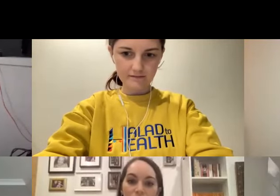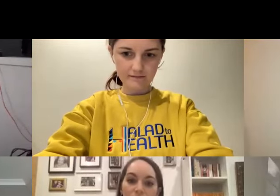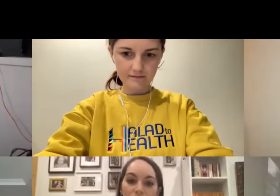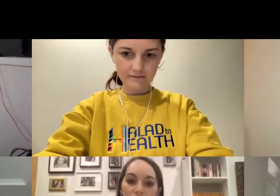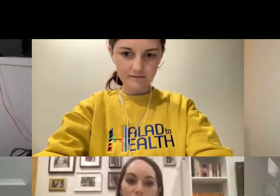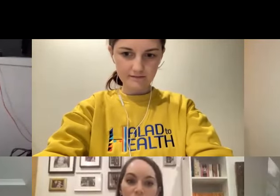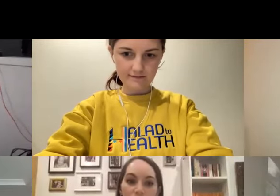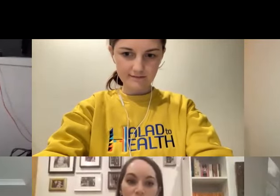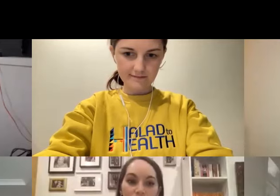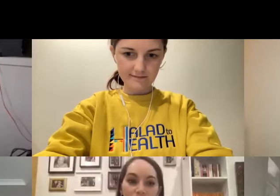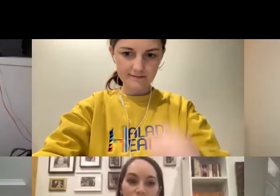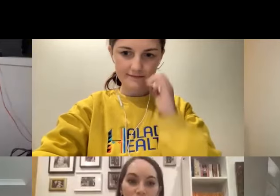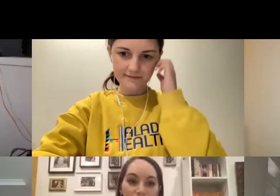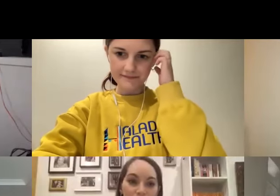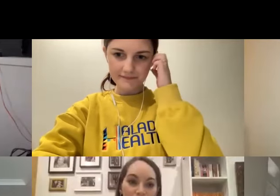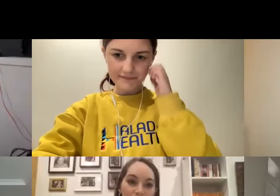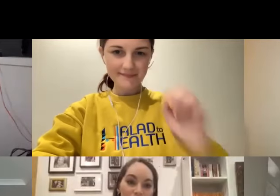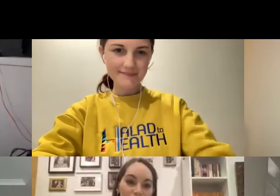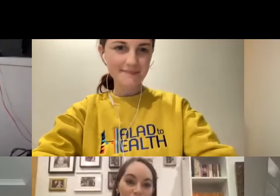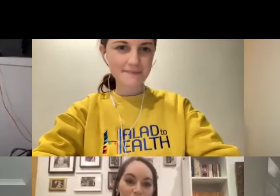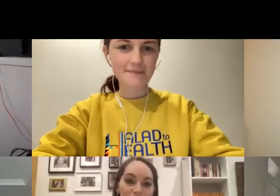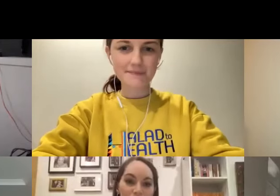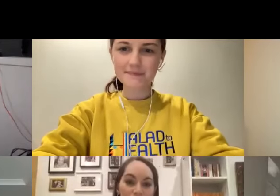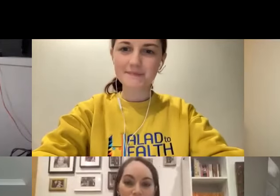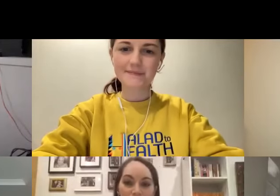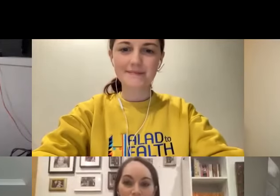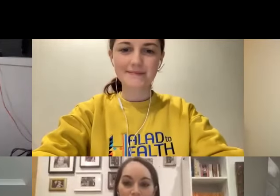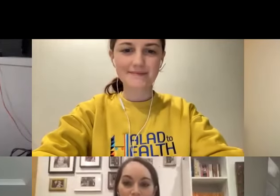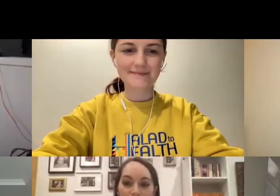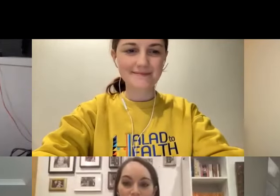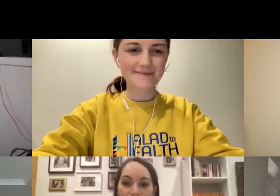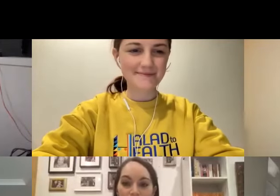Awesome. Thank you so much, everyone, for attending tonight.